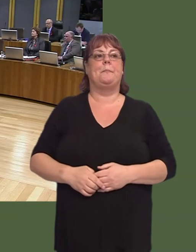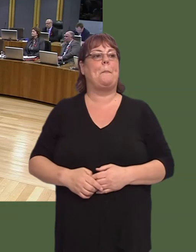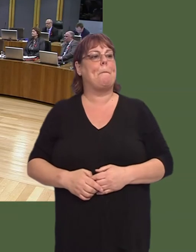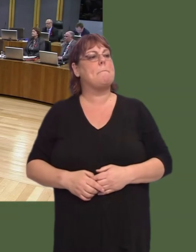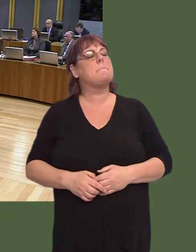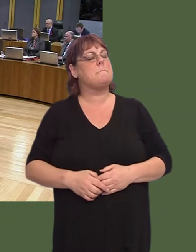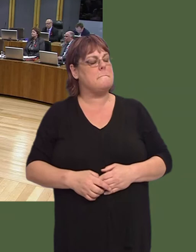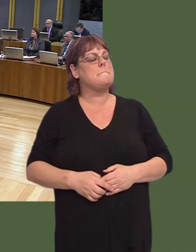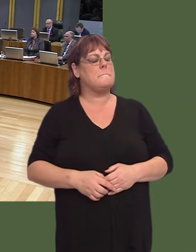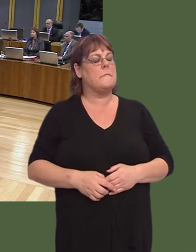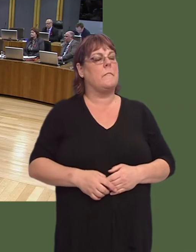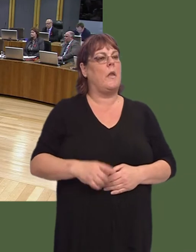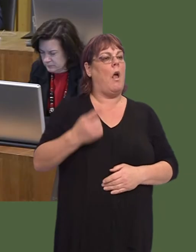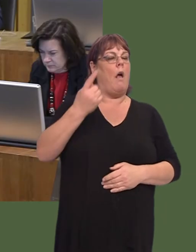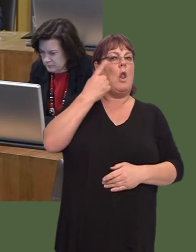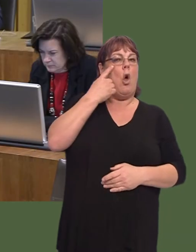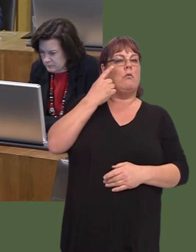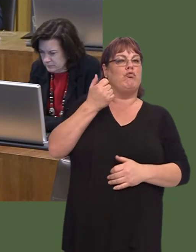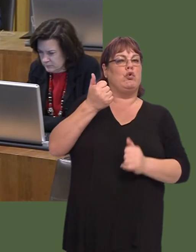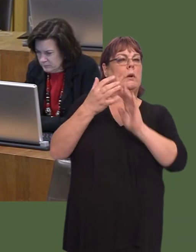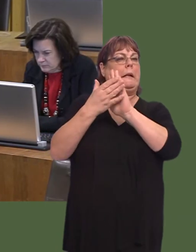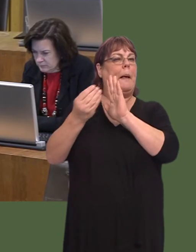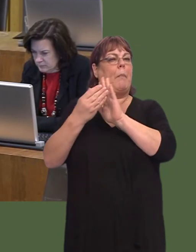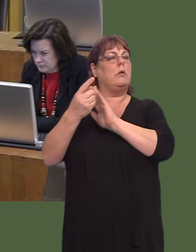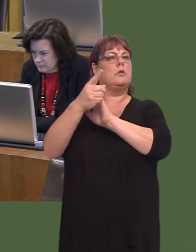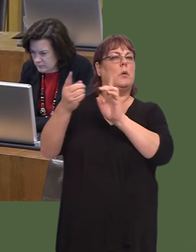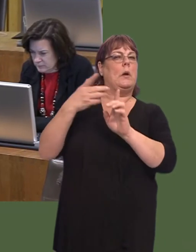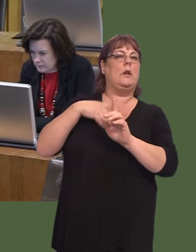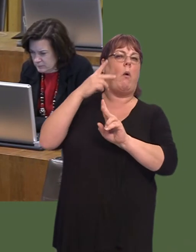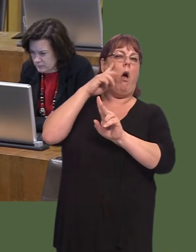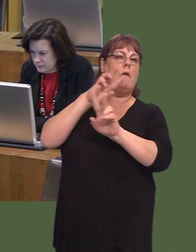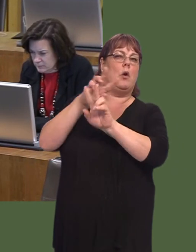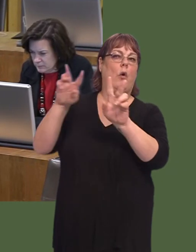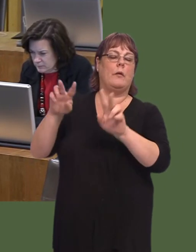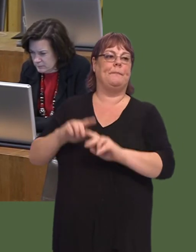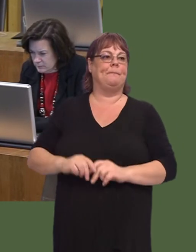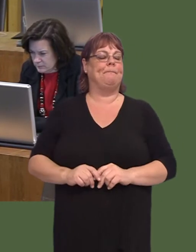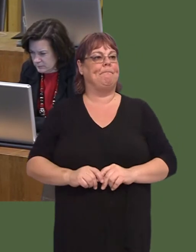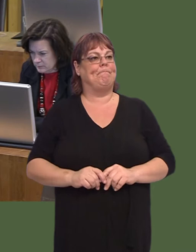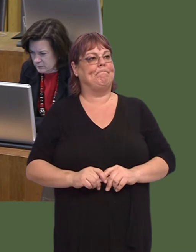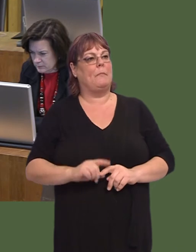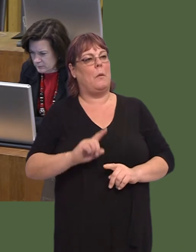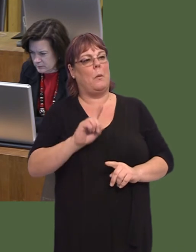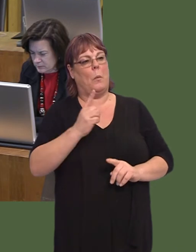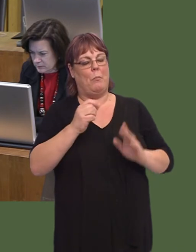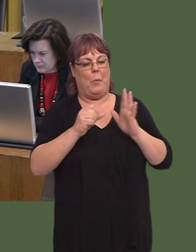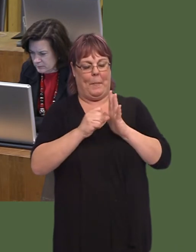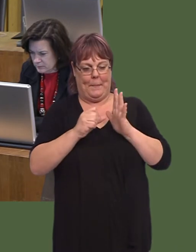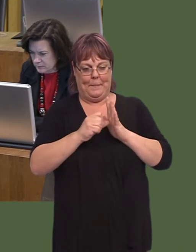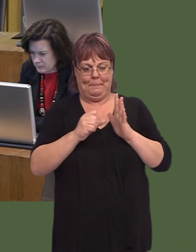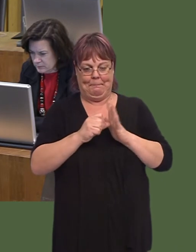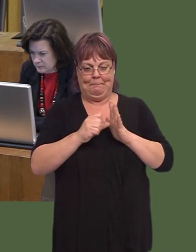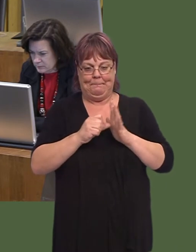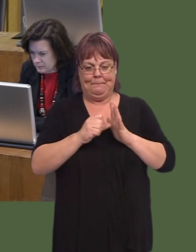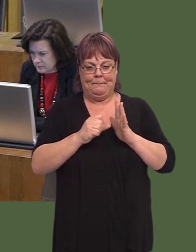Yes, I think it's important that we look at good examples across Europe. One of the issues, of course, we faced at one time was the wall